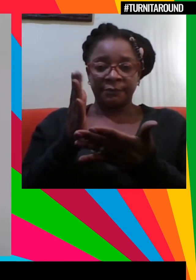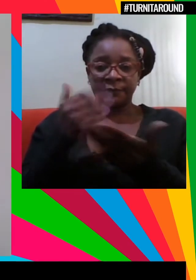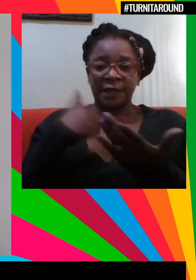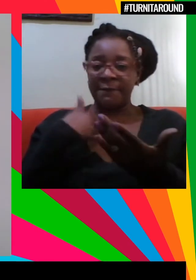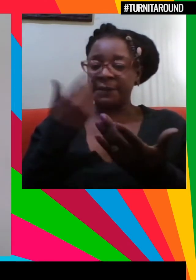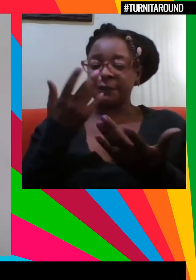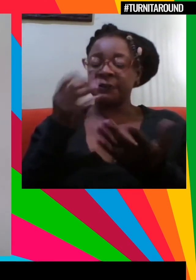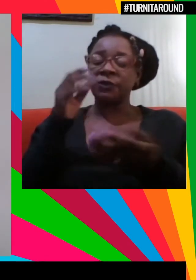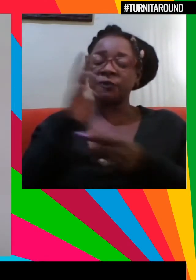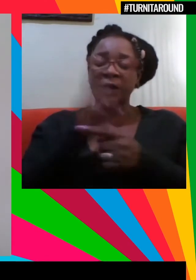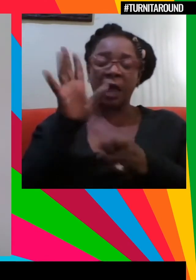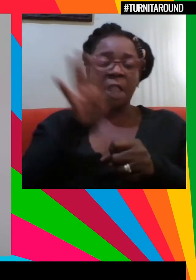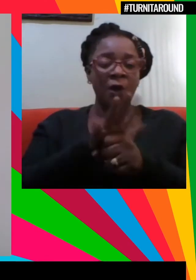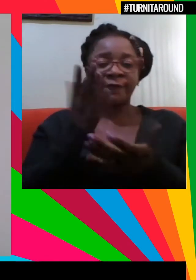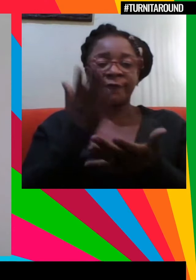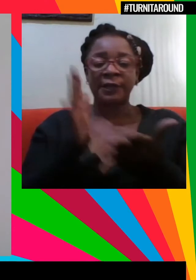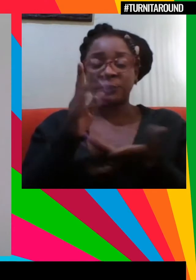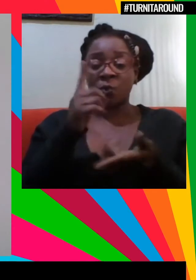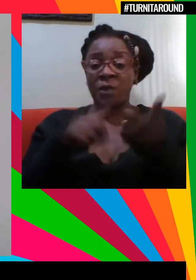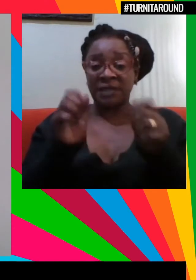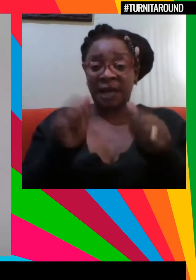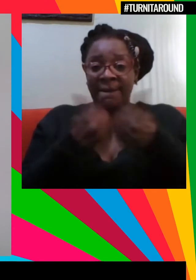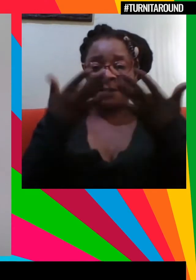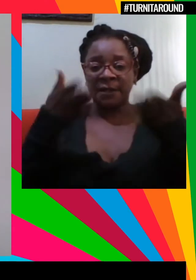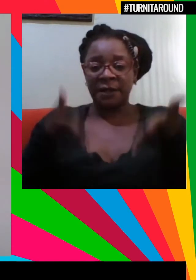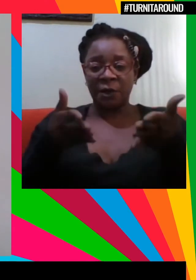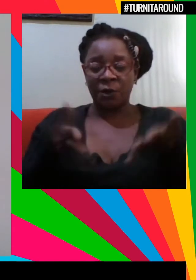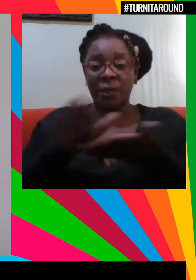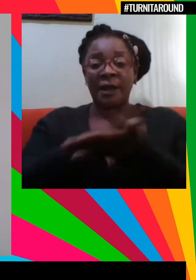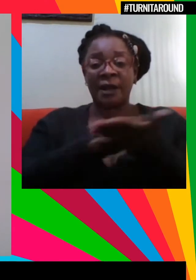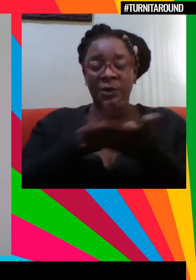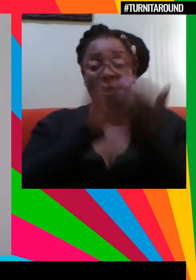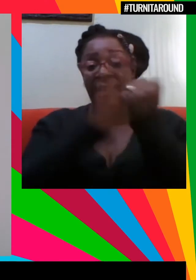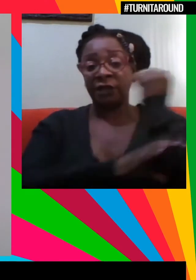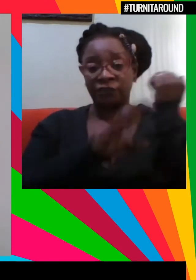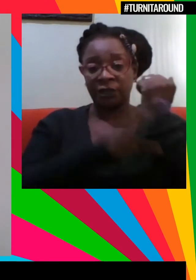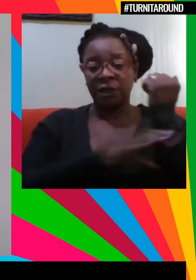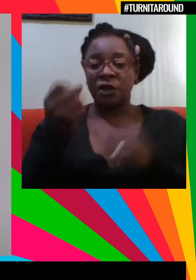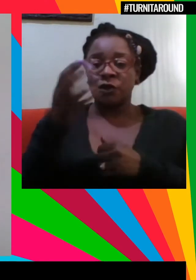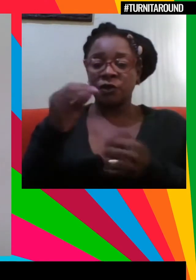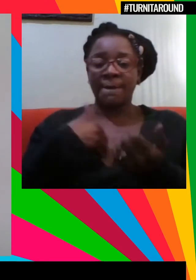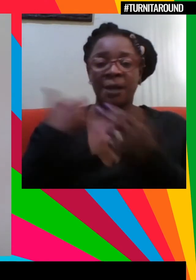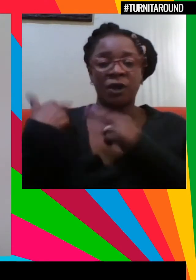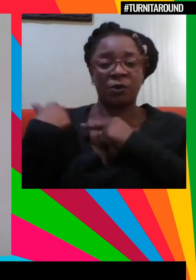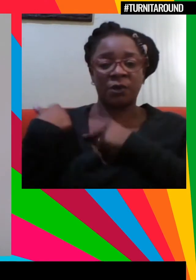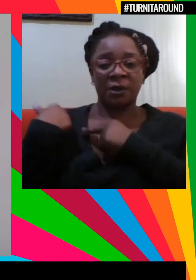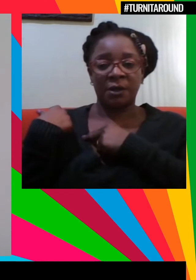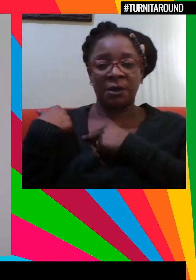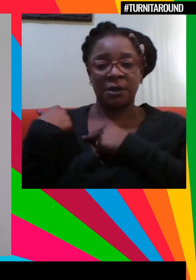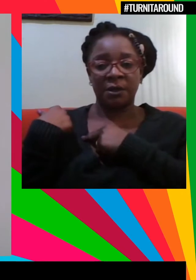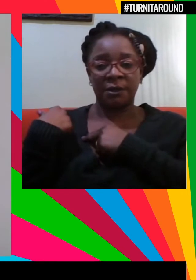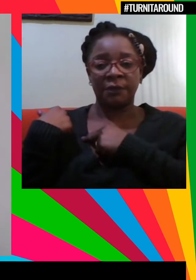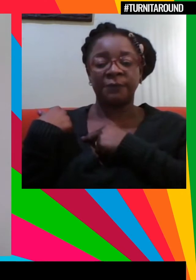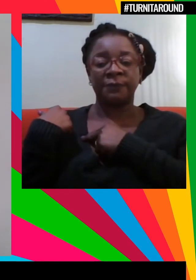been witnessing a lot of things that is happening right now on the ground in the country. So my role is to monitor